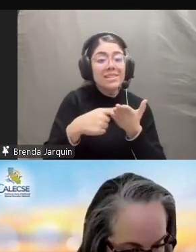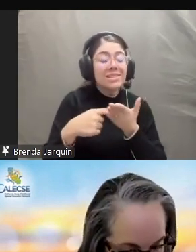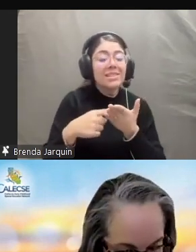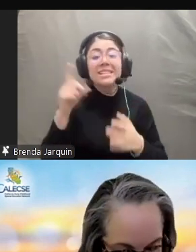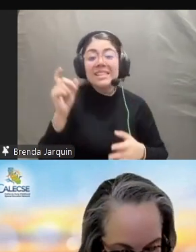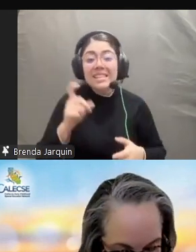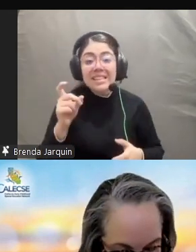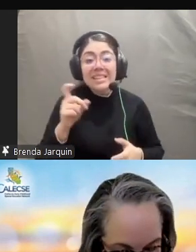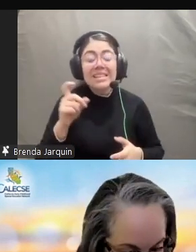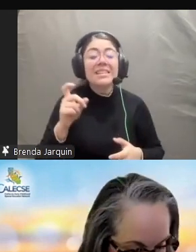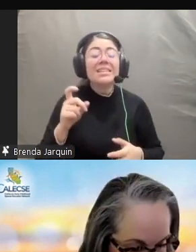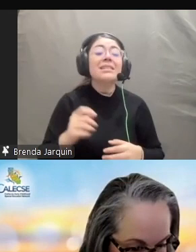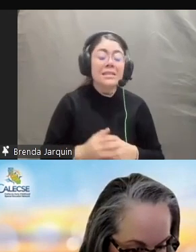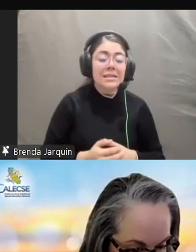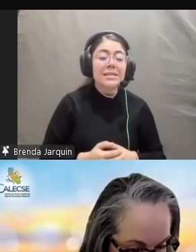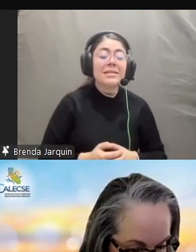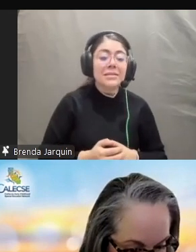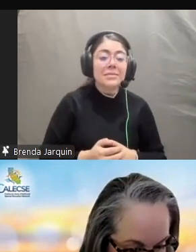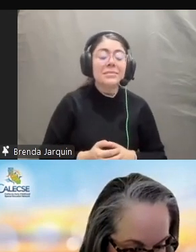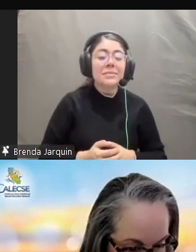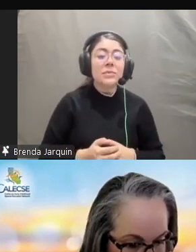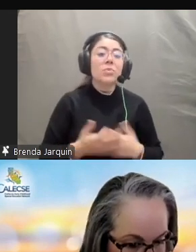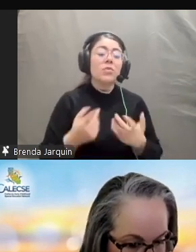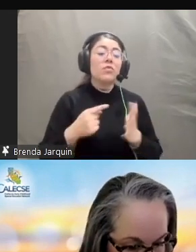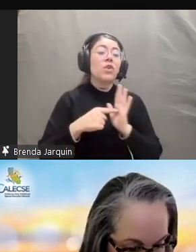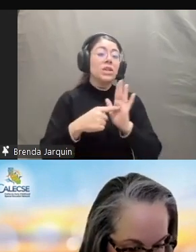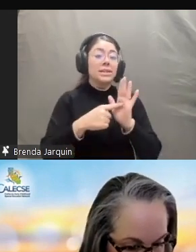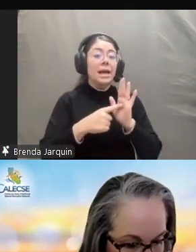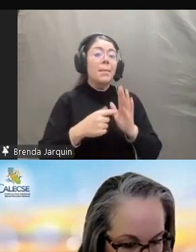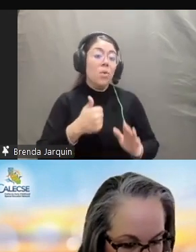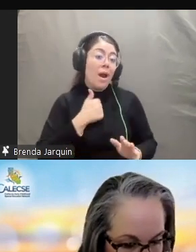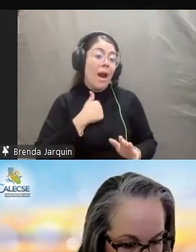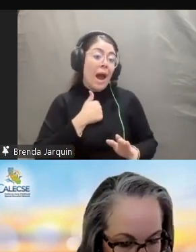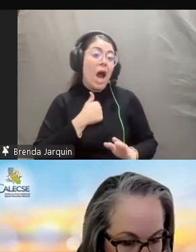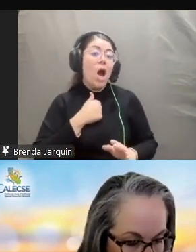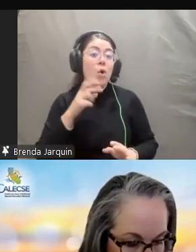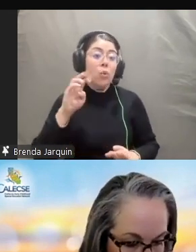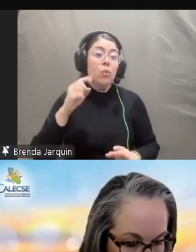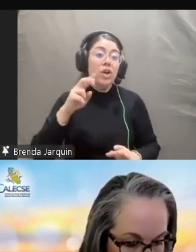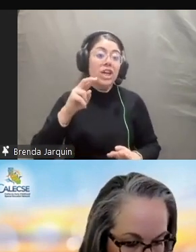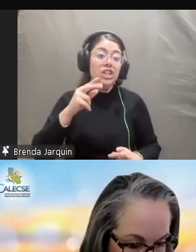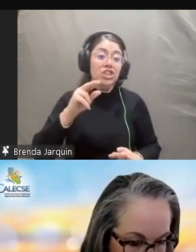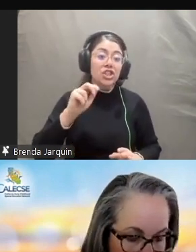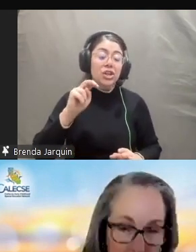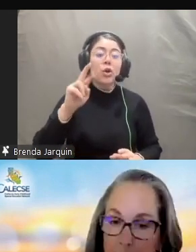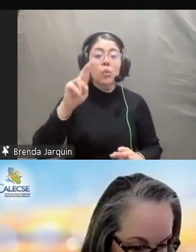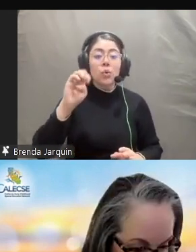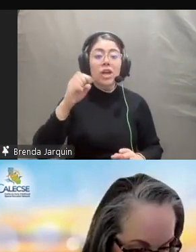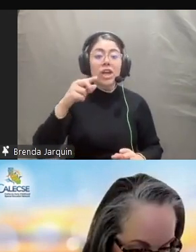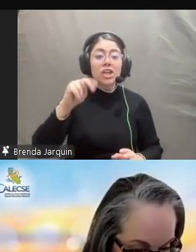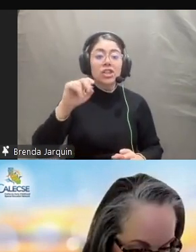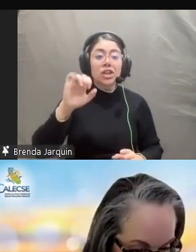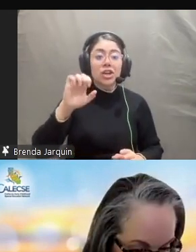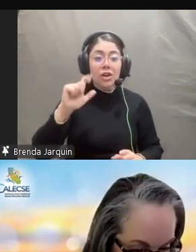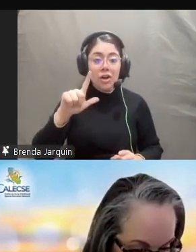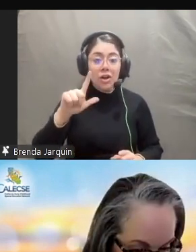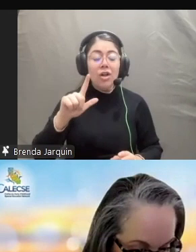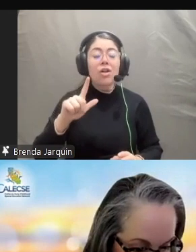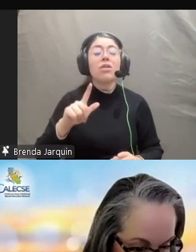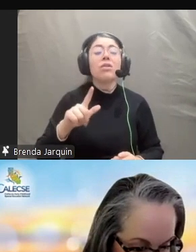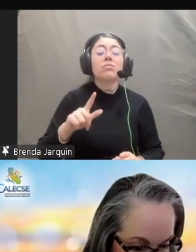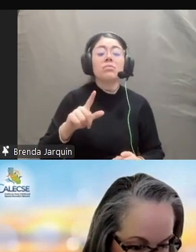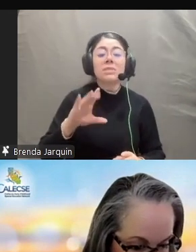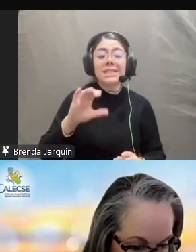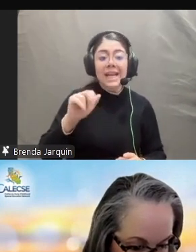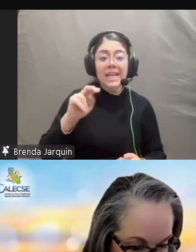our specific timelines and procedures, and Part C also has